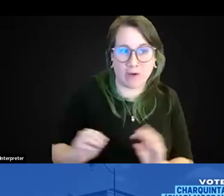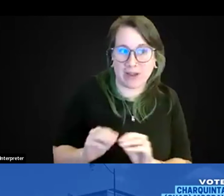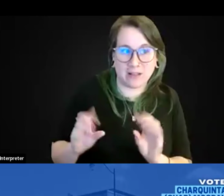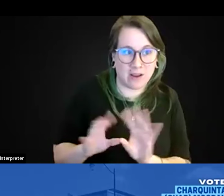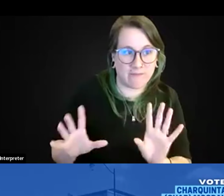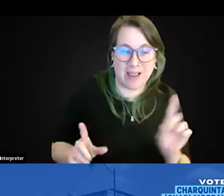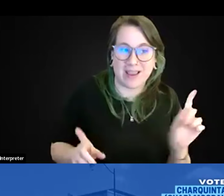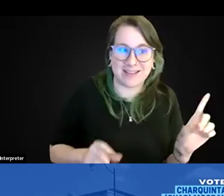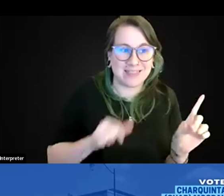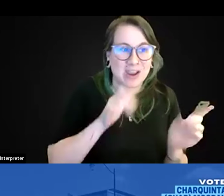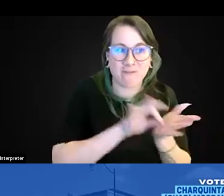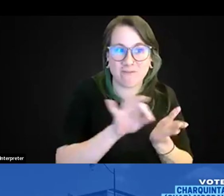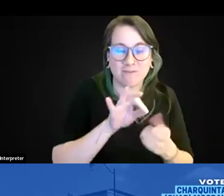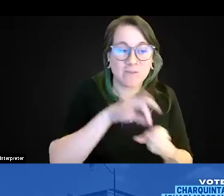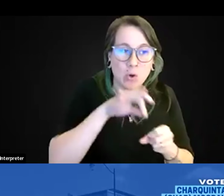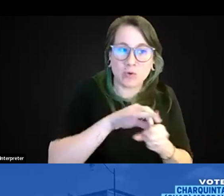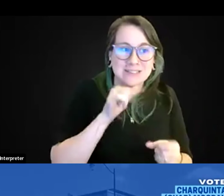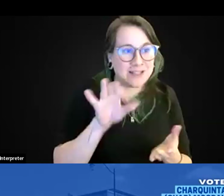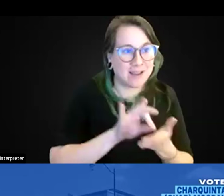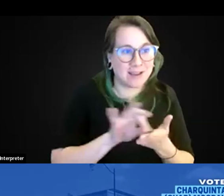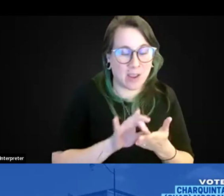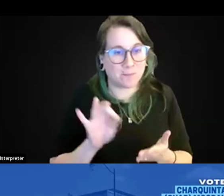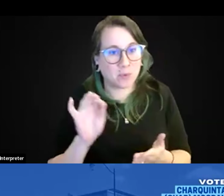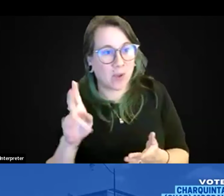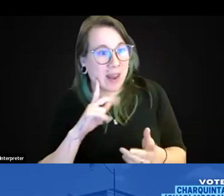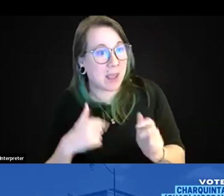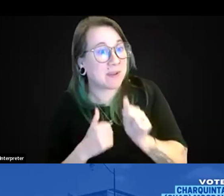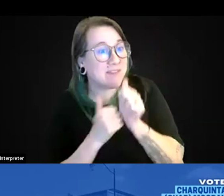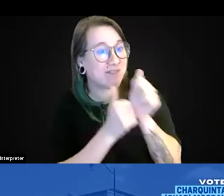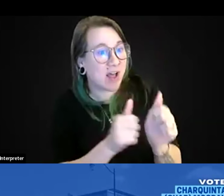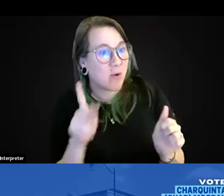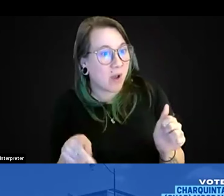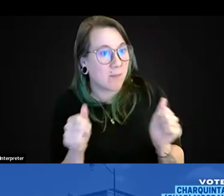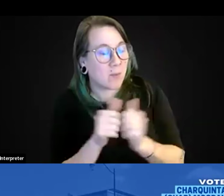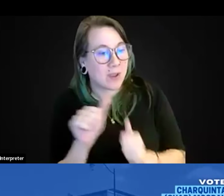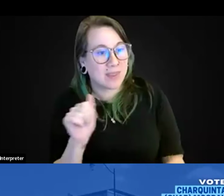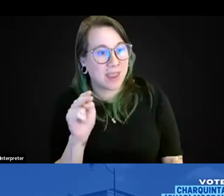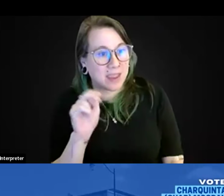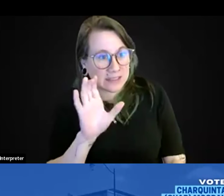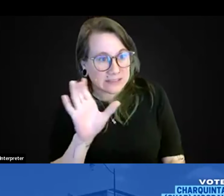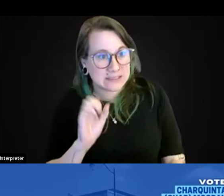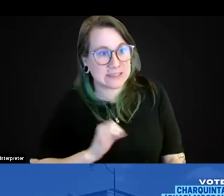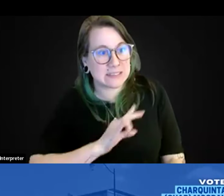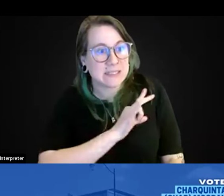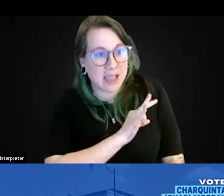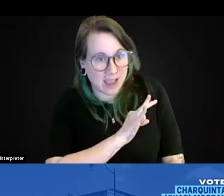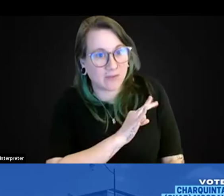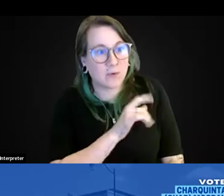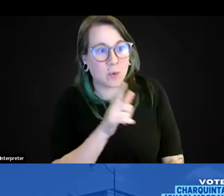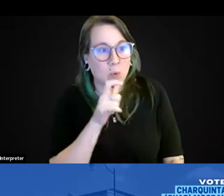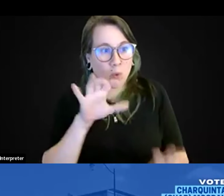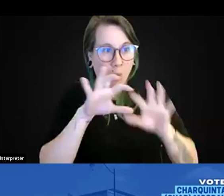clarified. Well, how about this? Let me follow up with ANC staff who oversee and